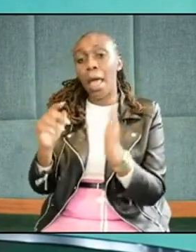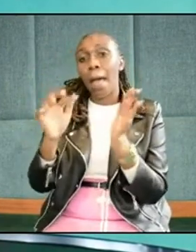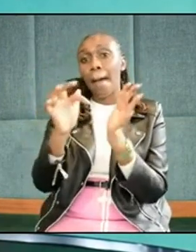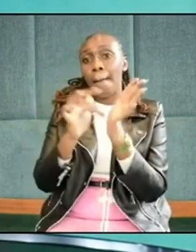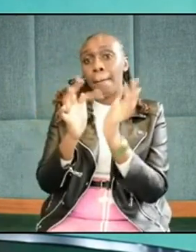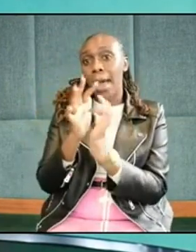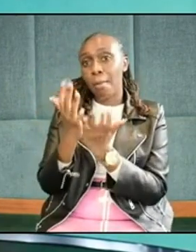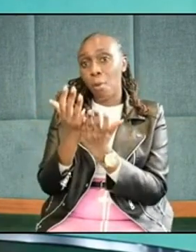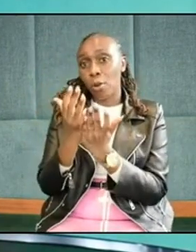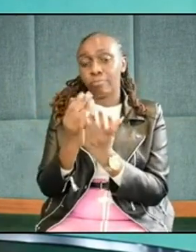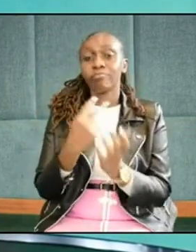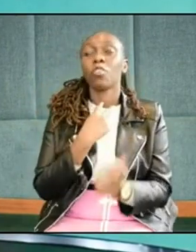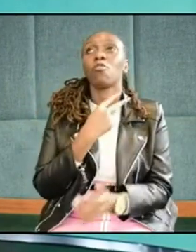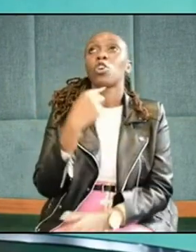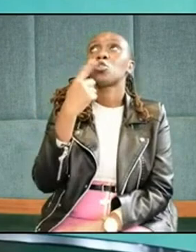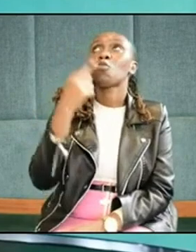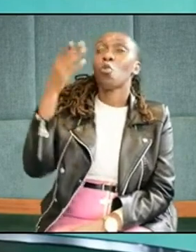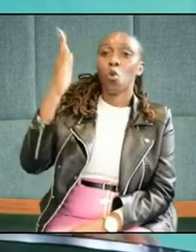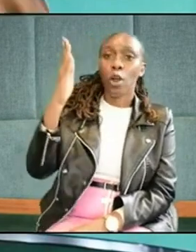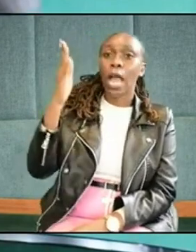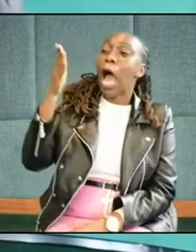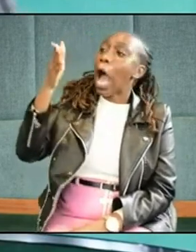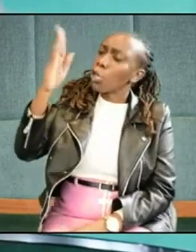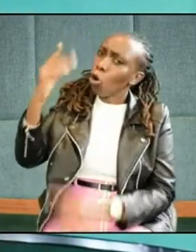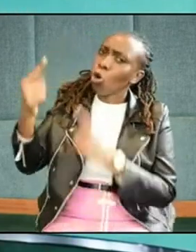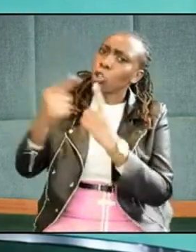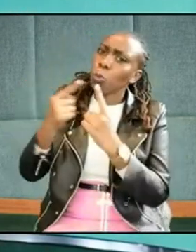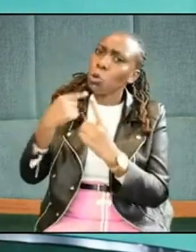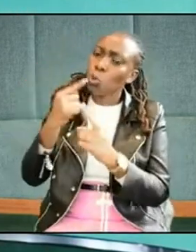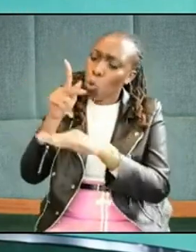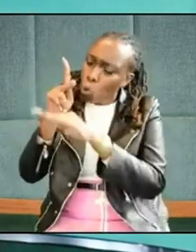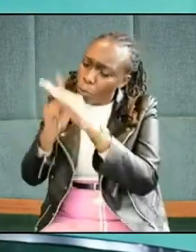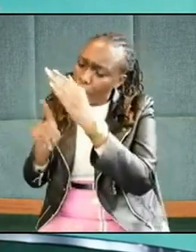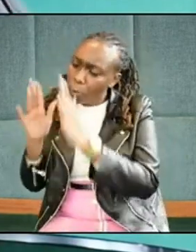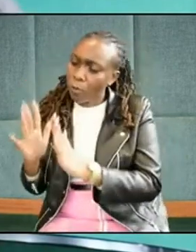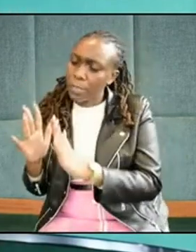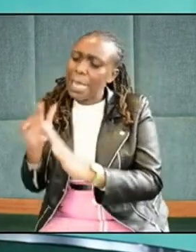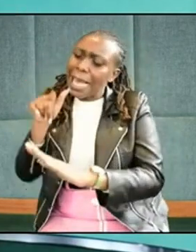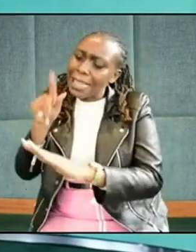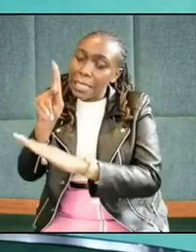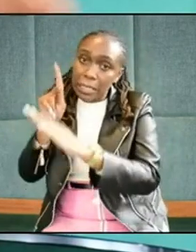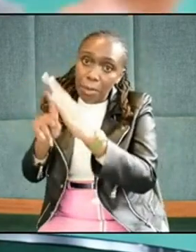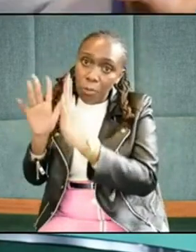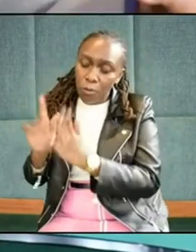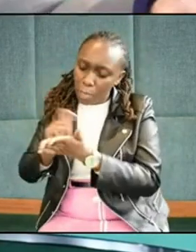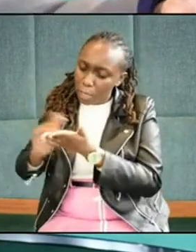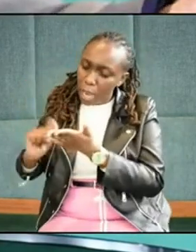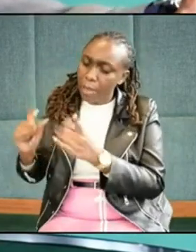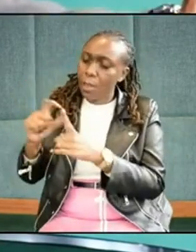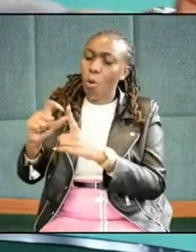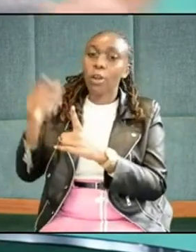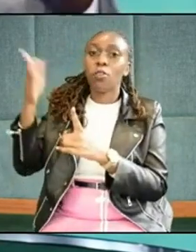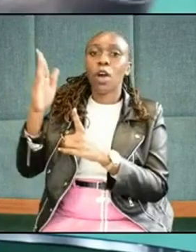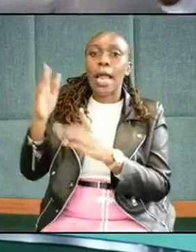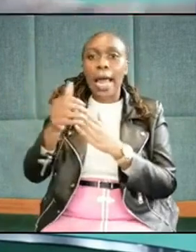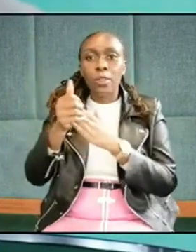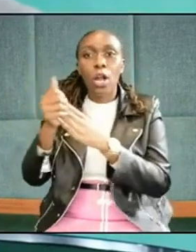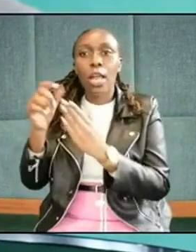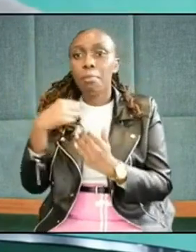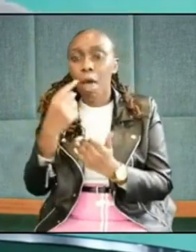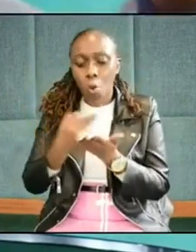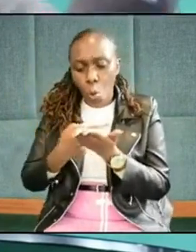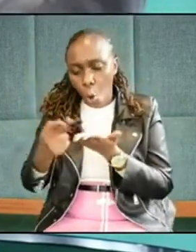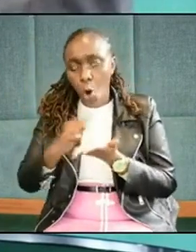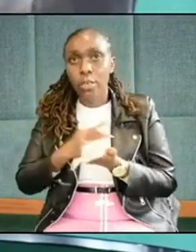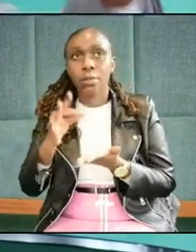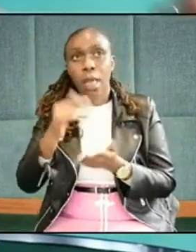of God. And God spoke to the prophets, and the prophets wrote the word of God as they were led by the Holy Spirit. In the interest